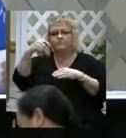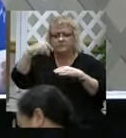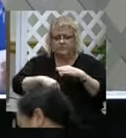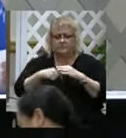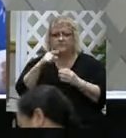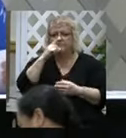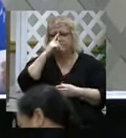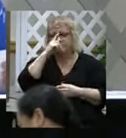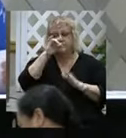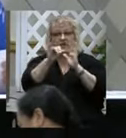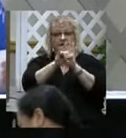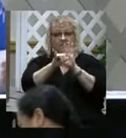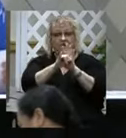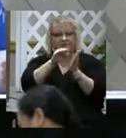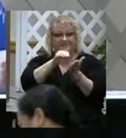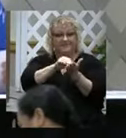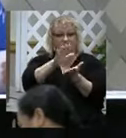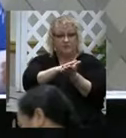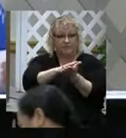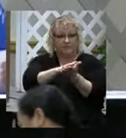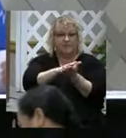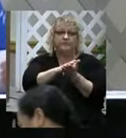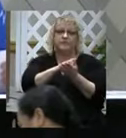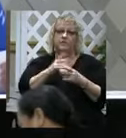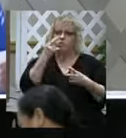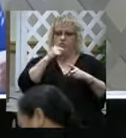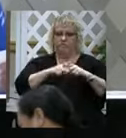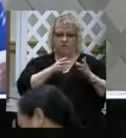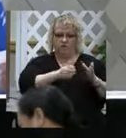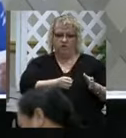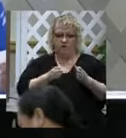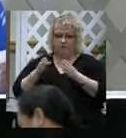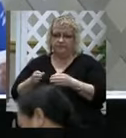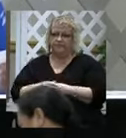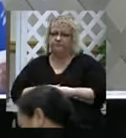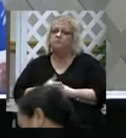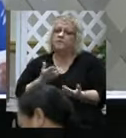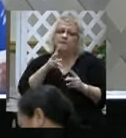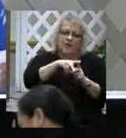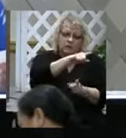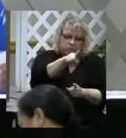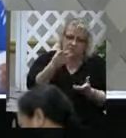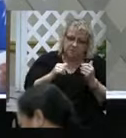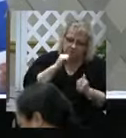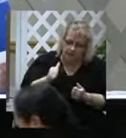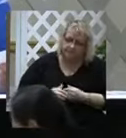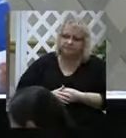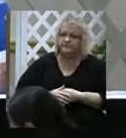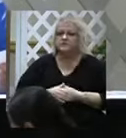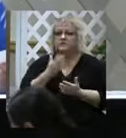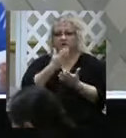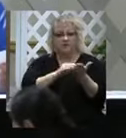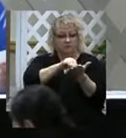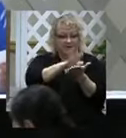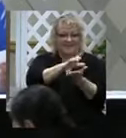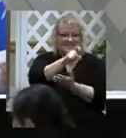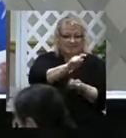and identify these documents in two different ways, and this may or may not apply to you. There are some documents that need